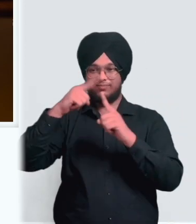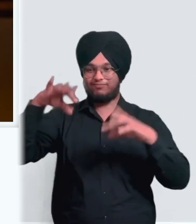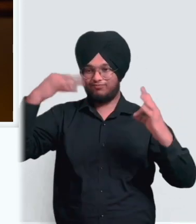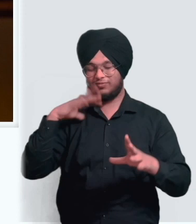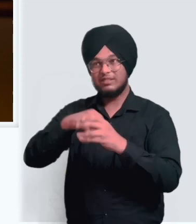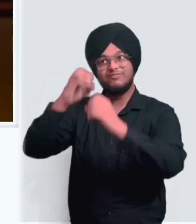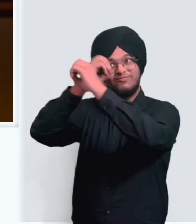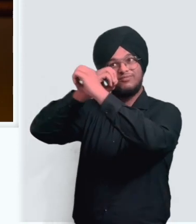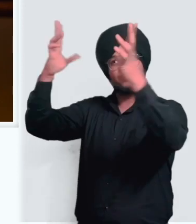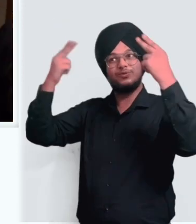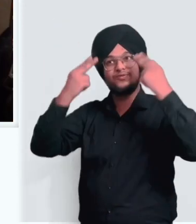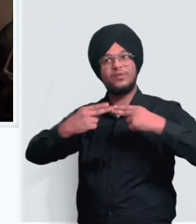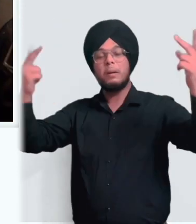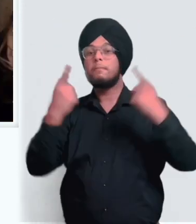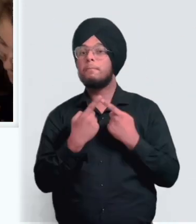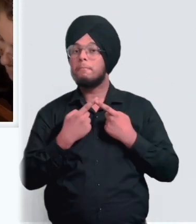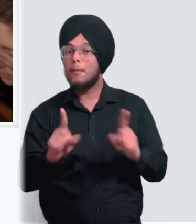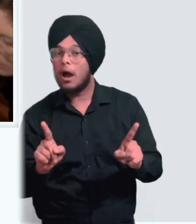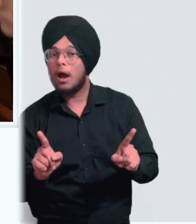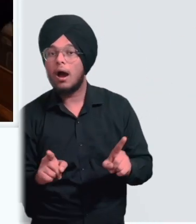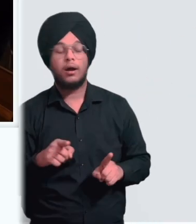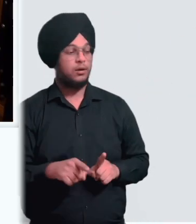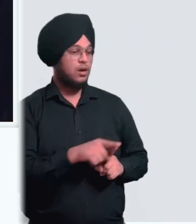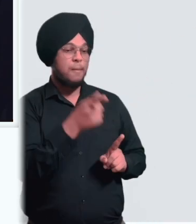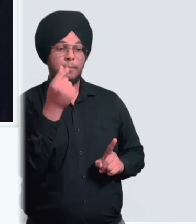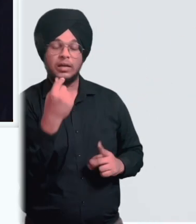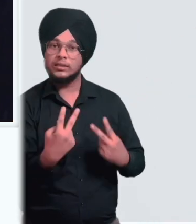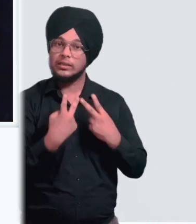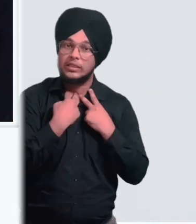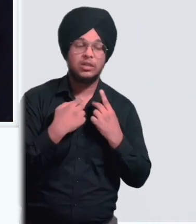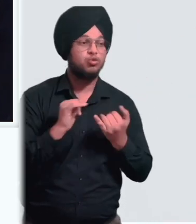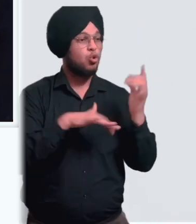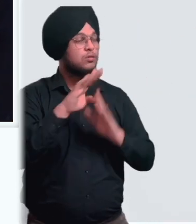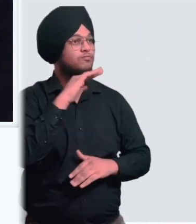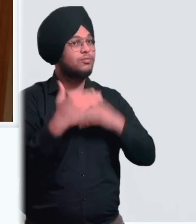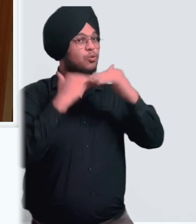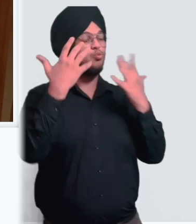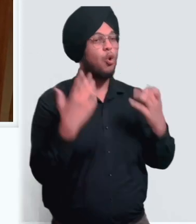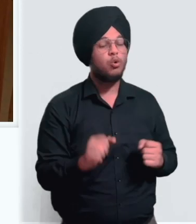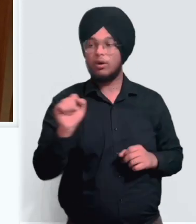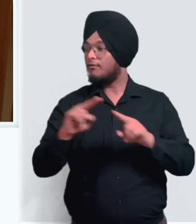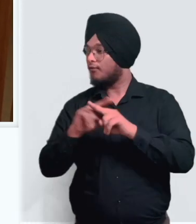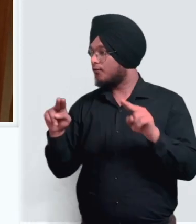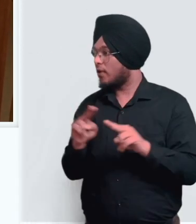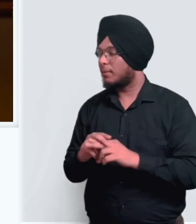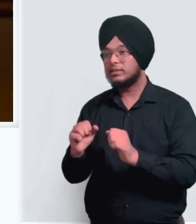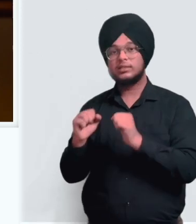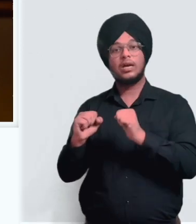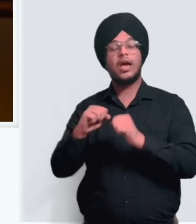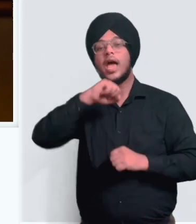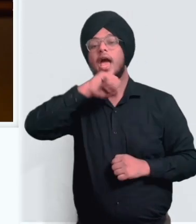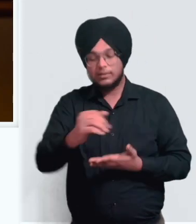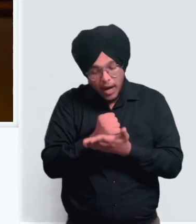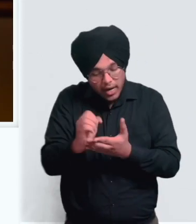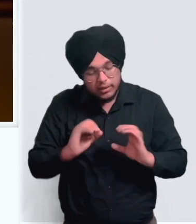of becoming a famous ballerina and, perhaps more importantly, in search of economic and social improvement for themselves and their families. Training